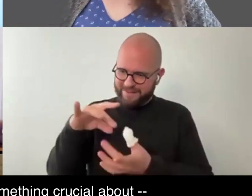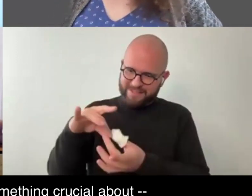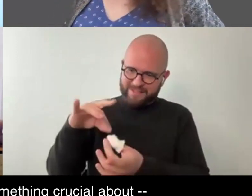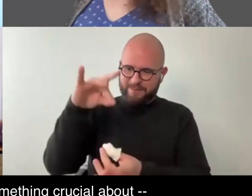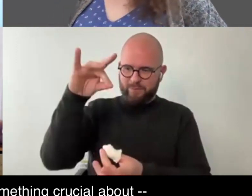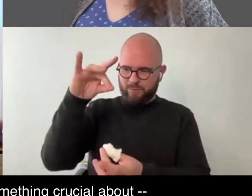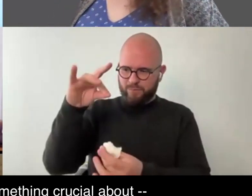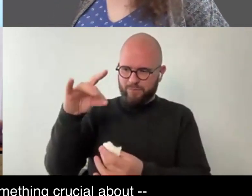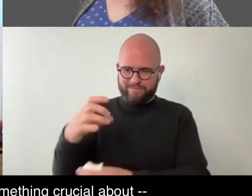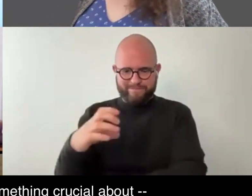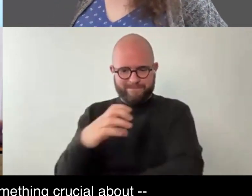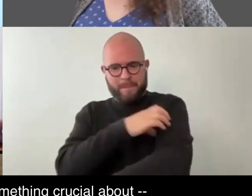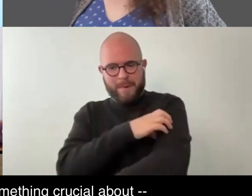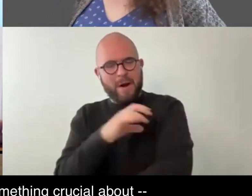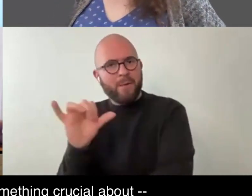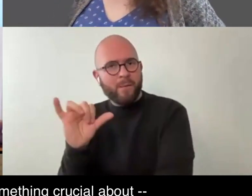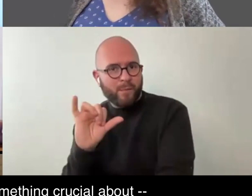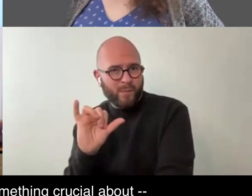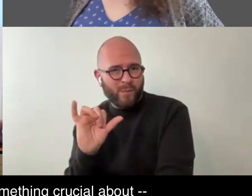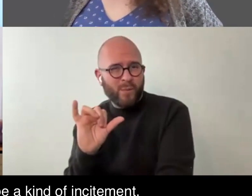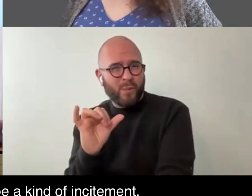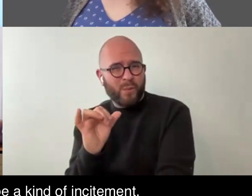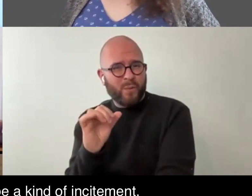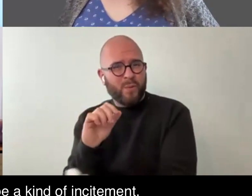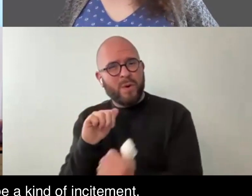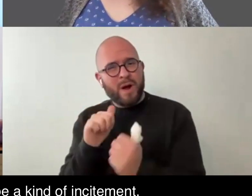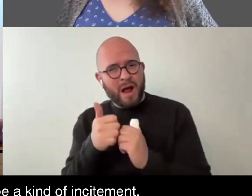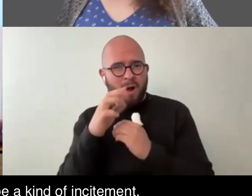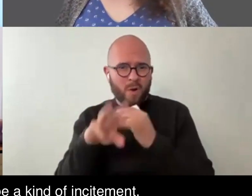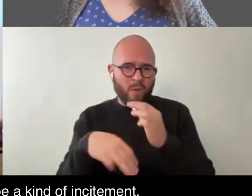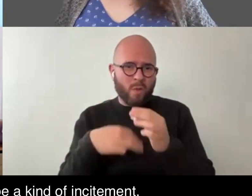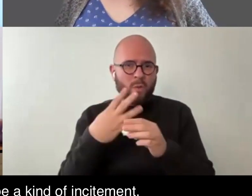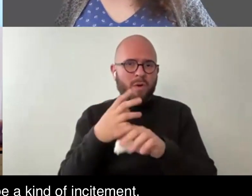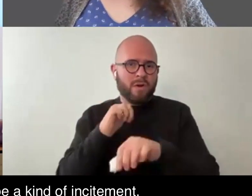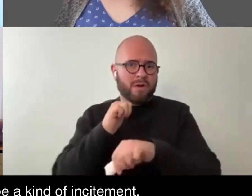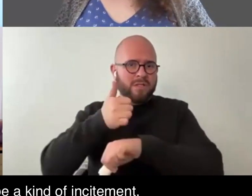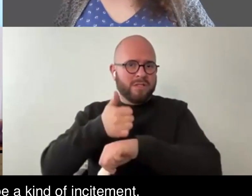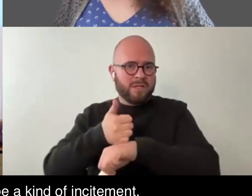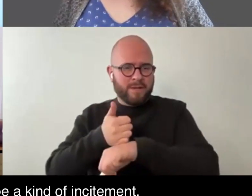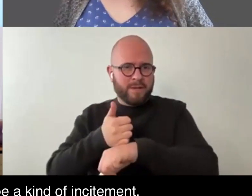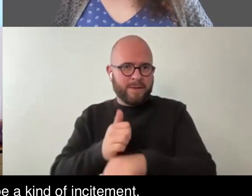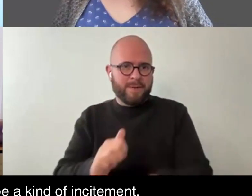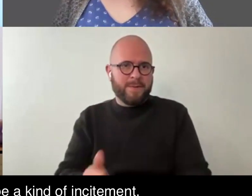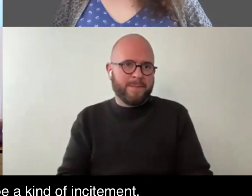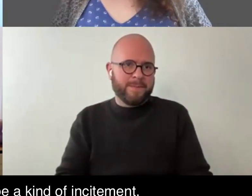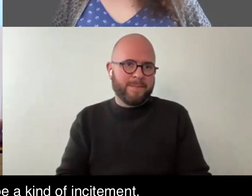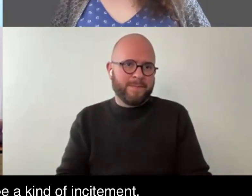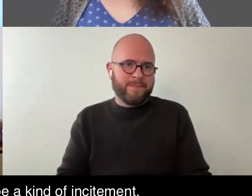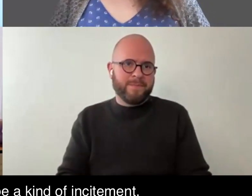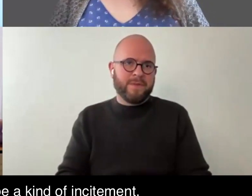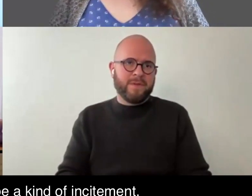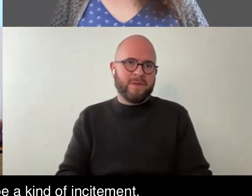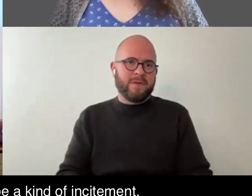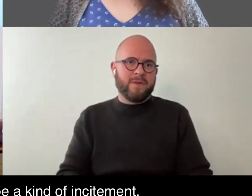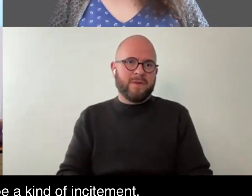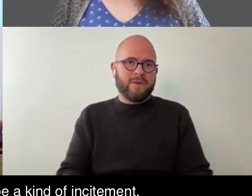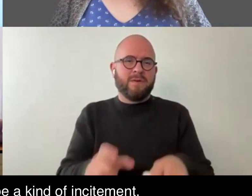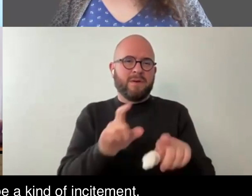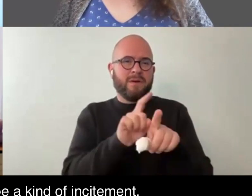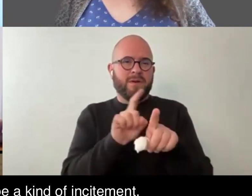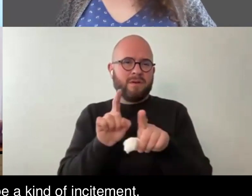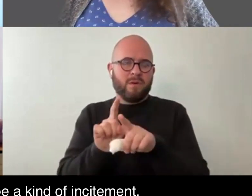about power, about the way the world is set up, right? And also be a kind of incitement,